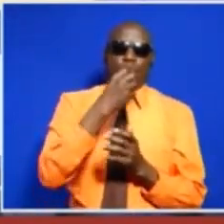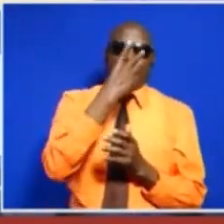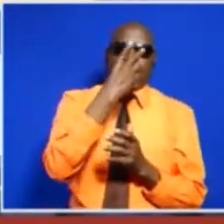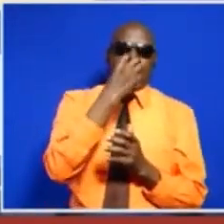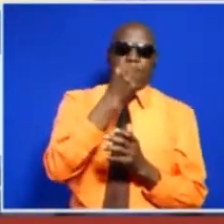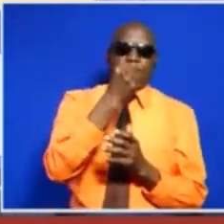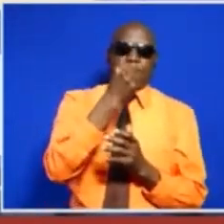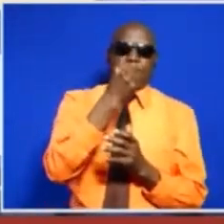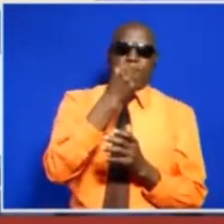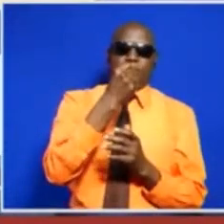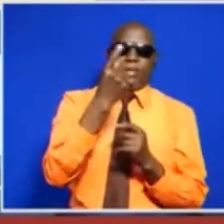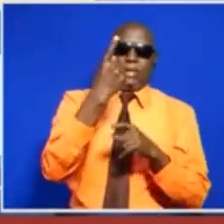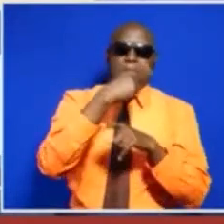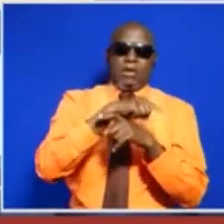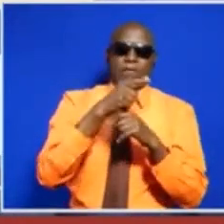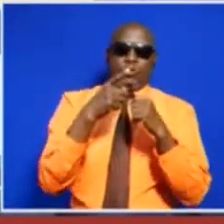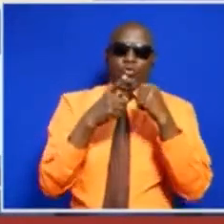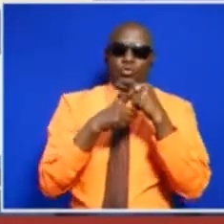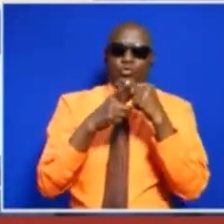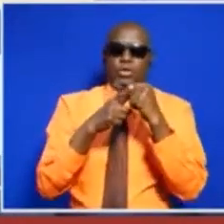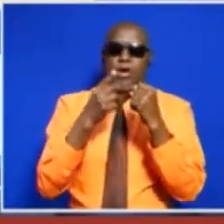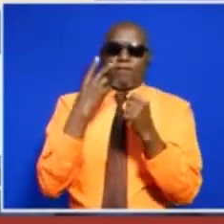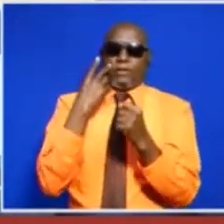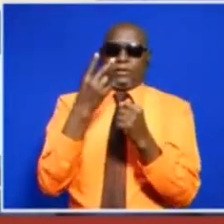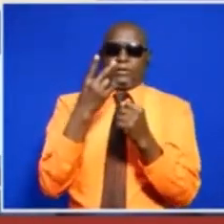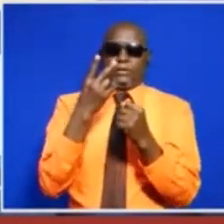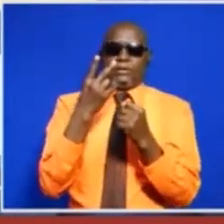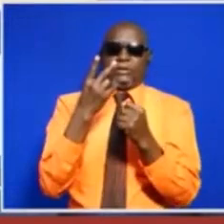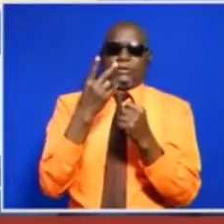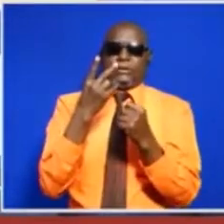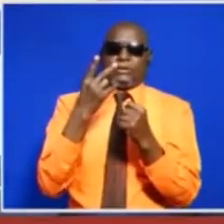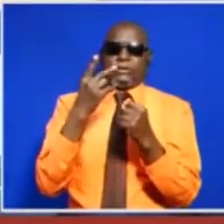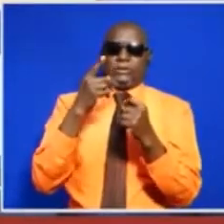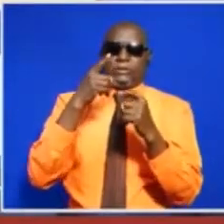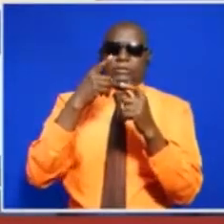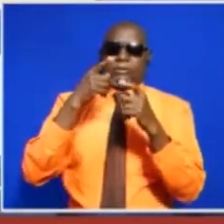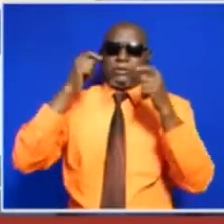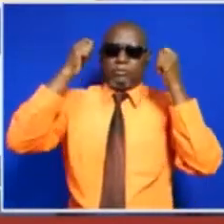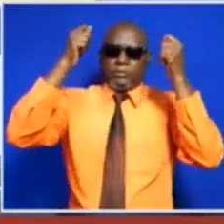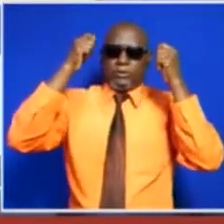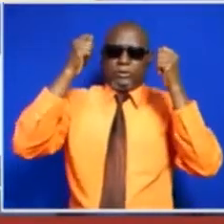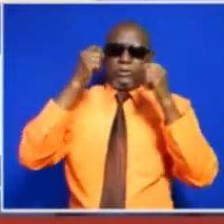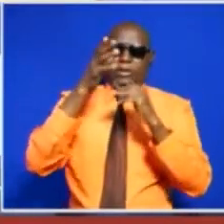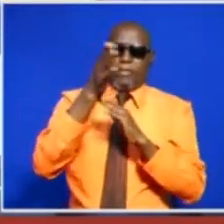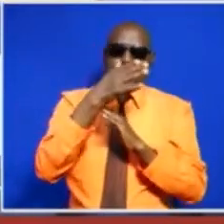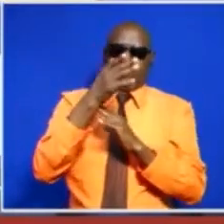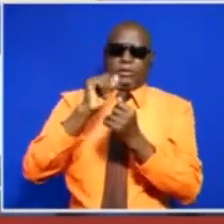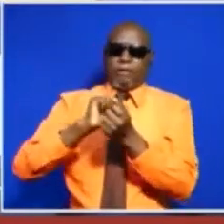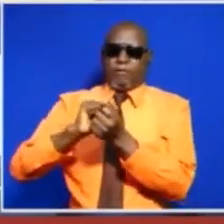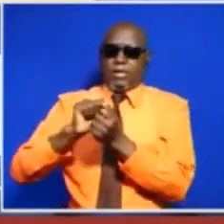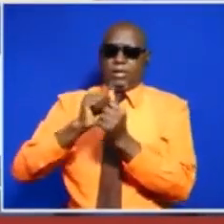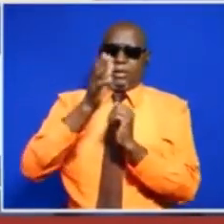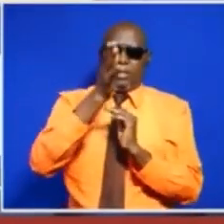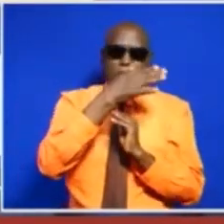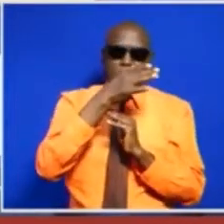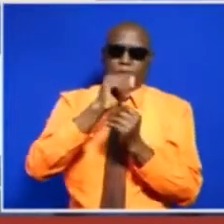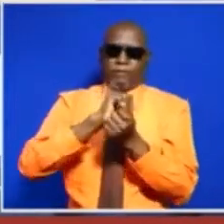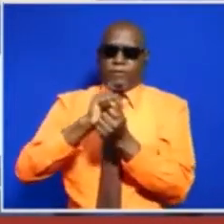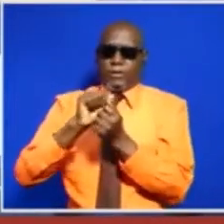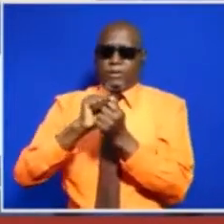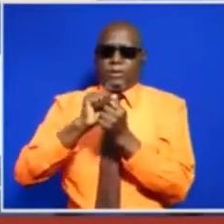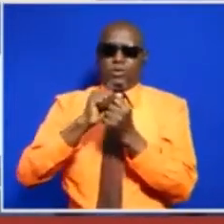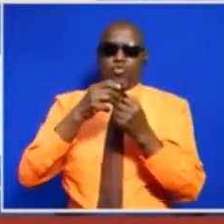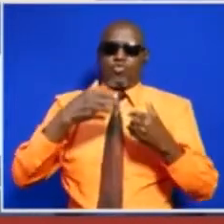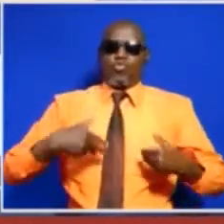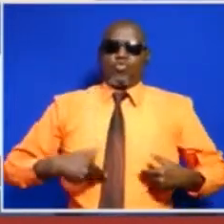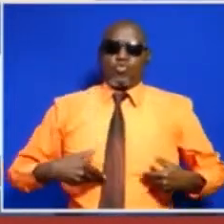June 2024, we have seen a number of protests on every Thursday and Friday that is attributed to the youths who've